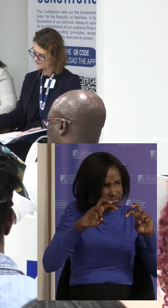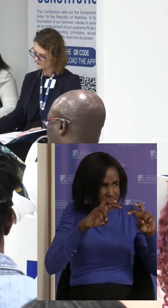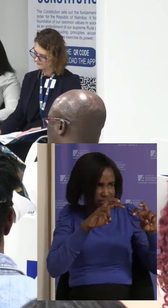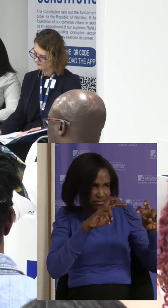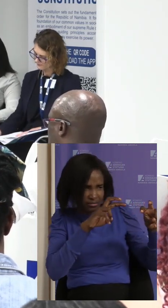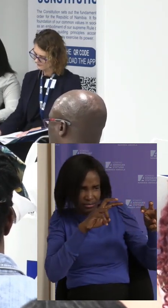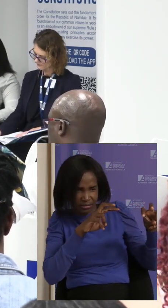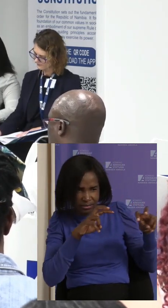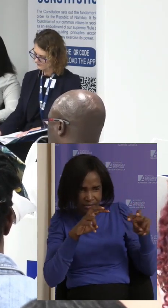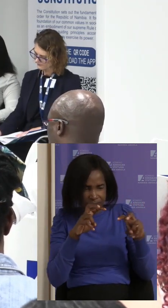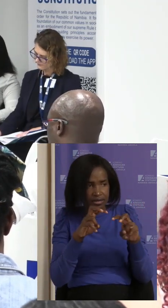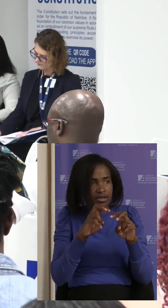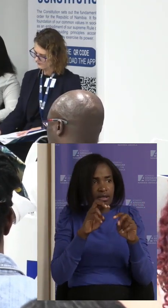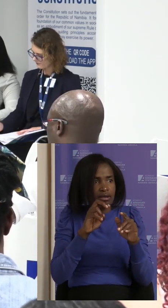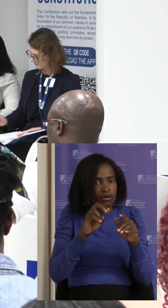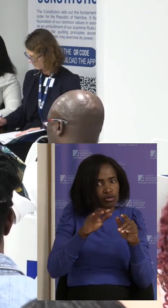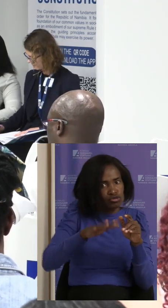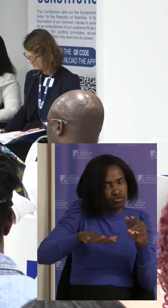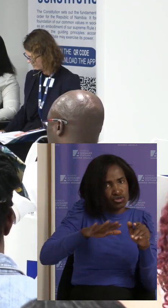in our context of education.